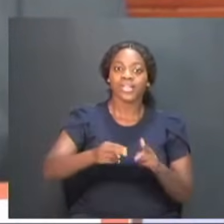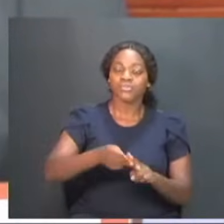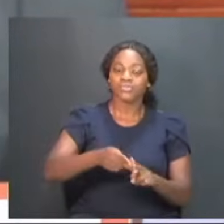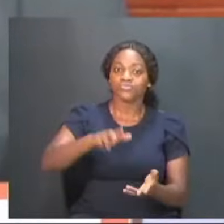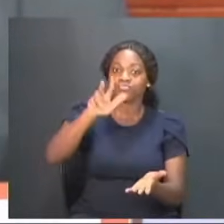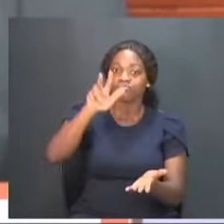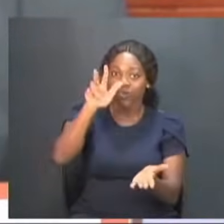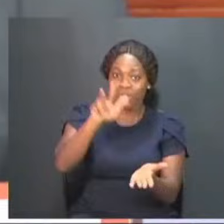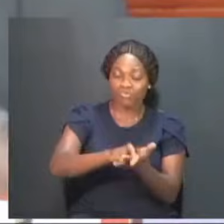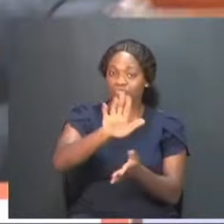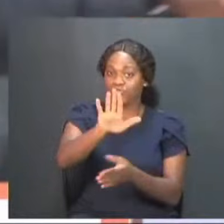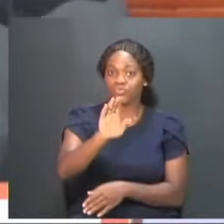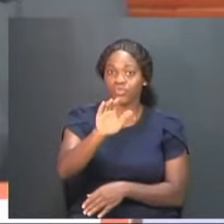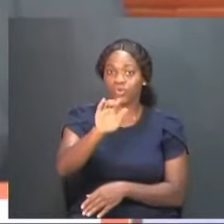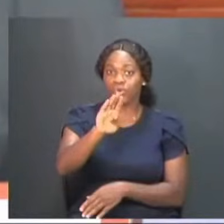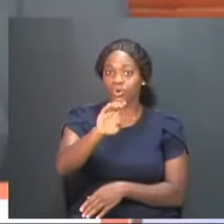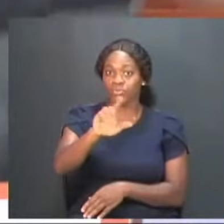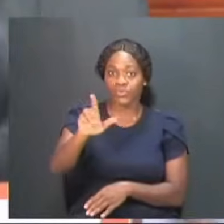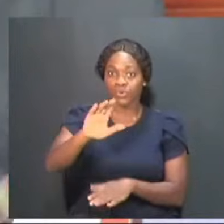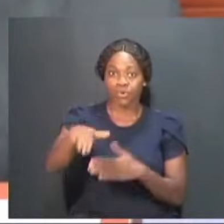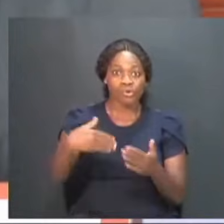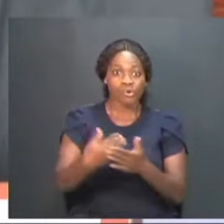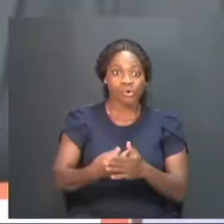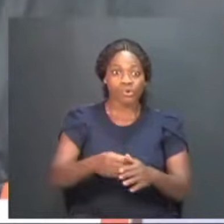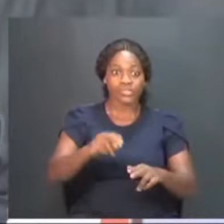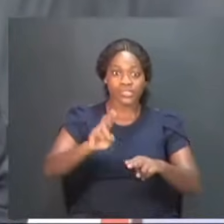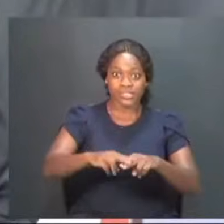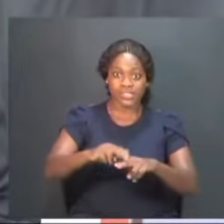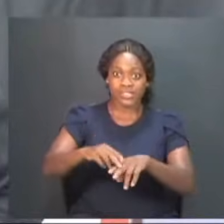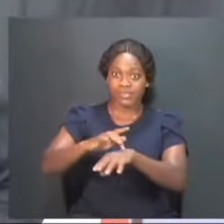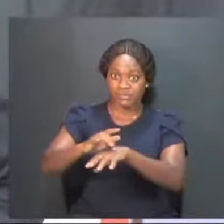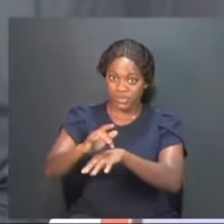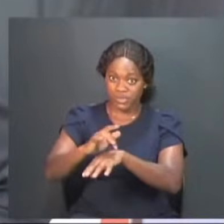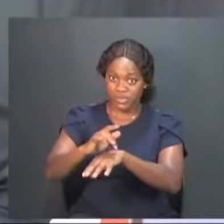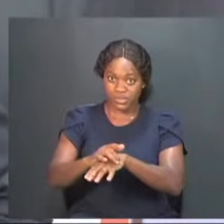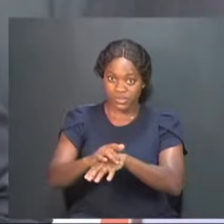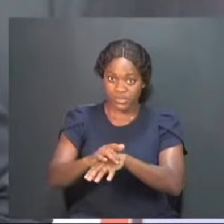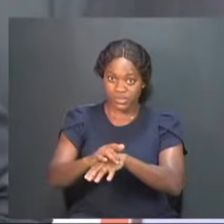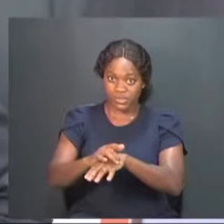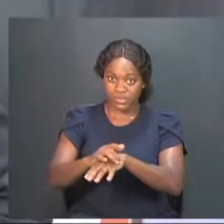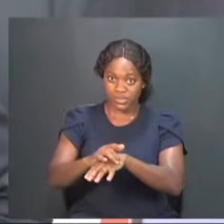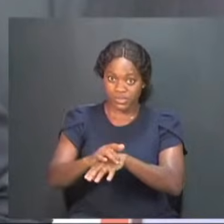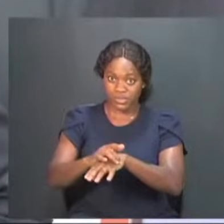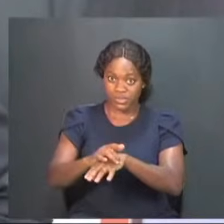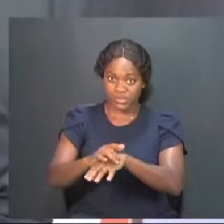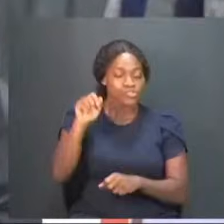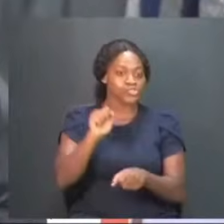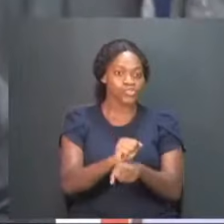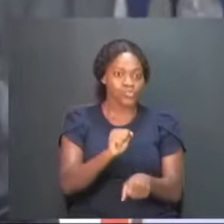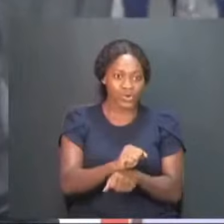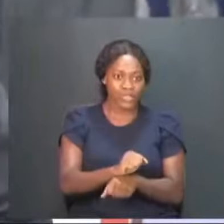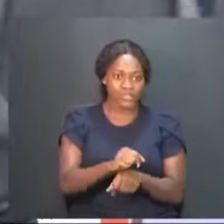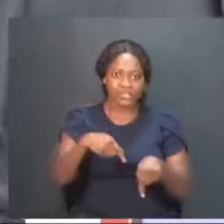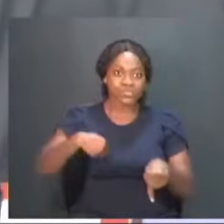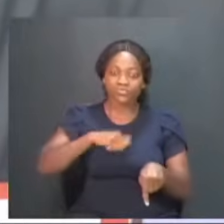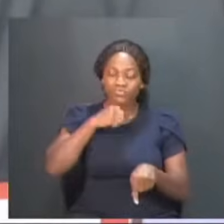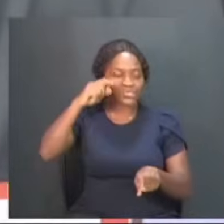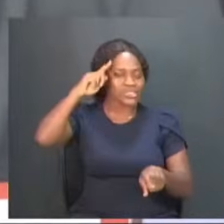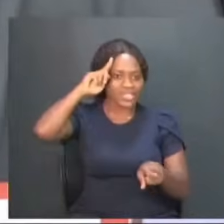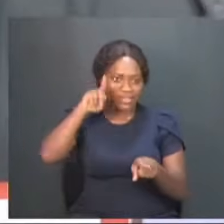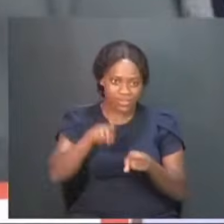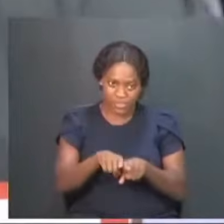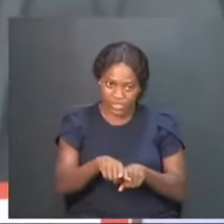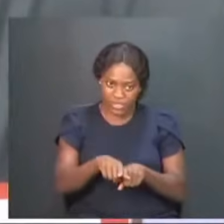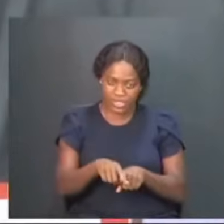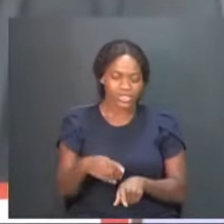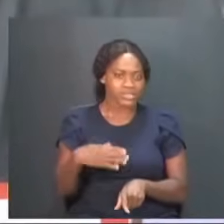bill. All these empty seats. Yesterday you had a field day. Today it will not happen. We are against. Speaker, they should go and